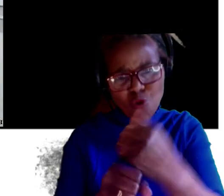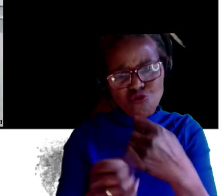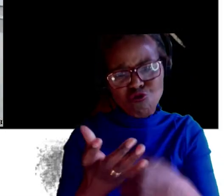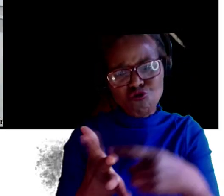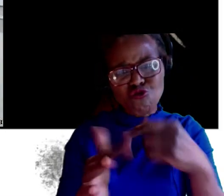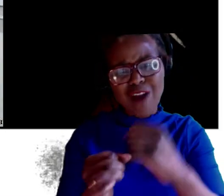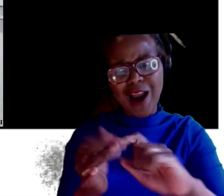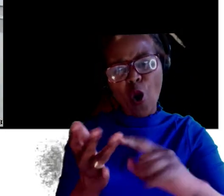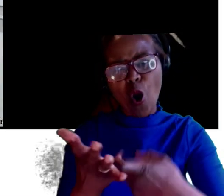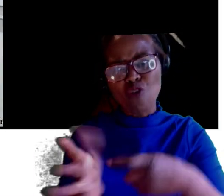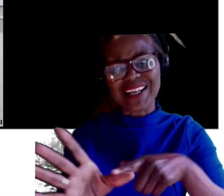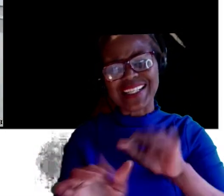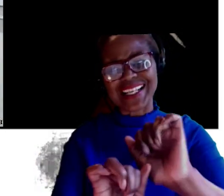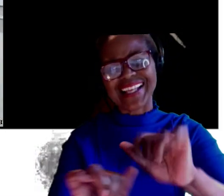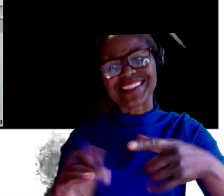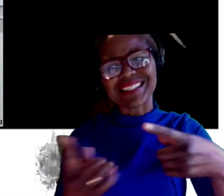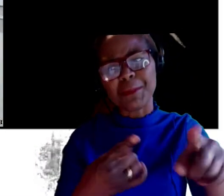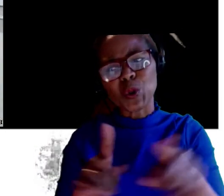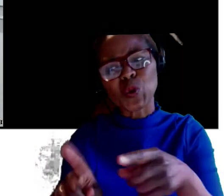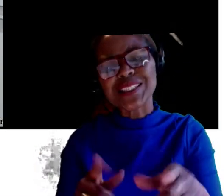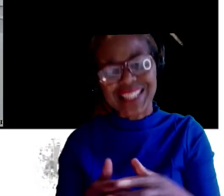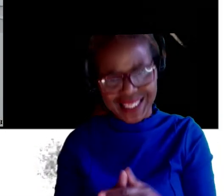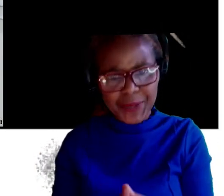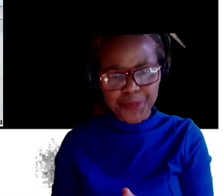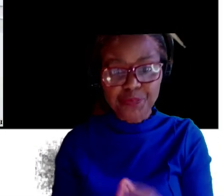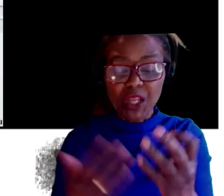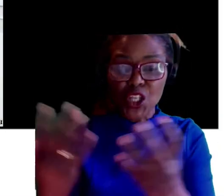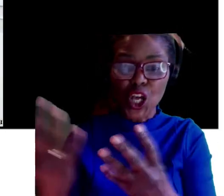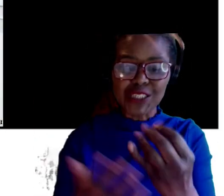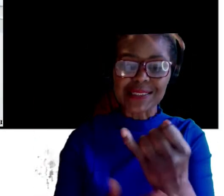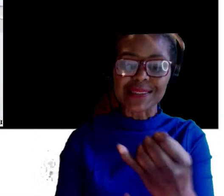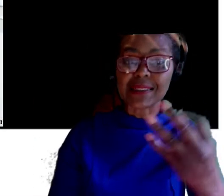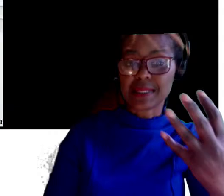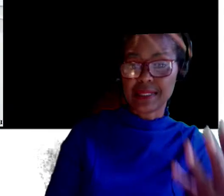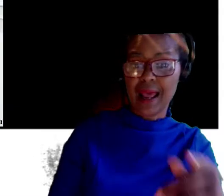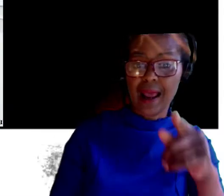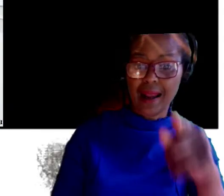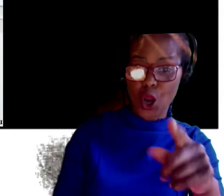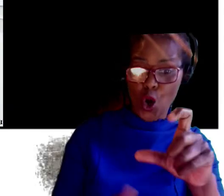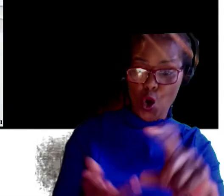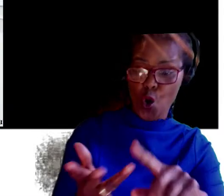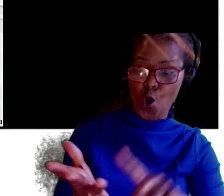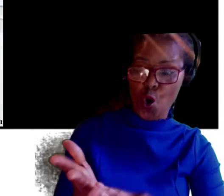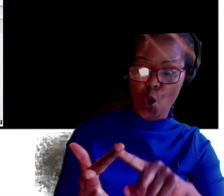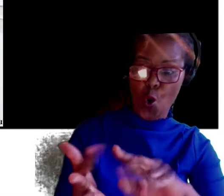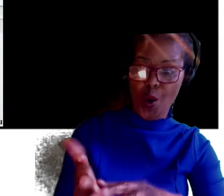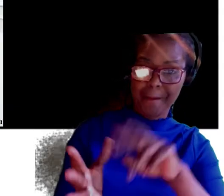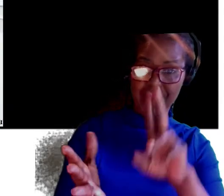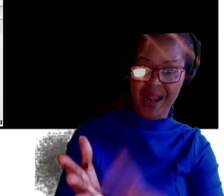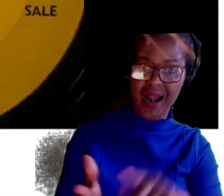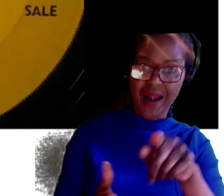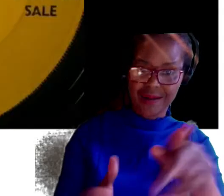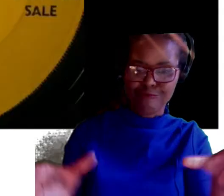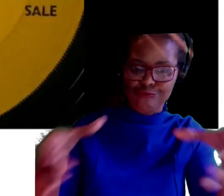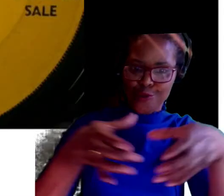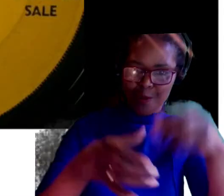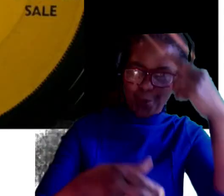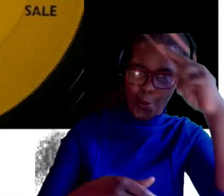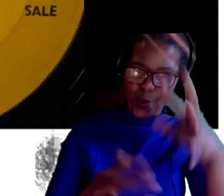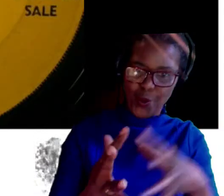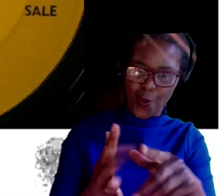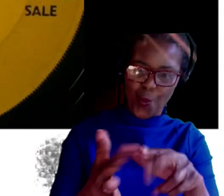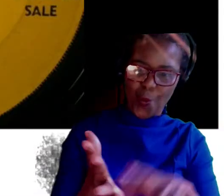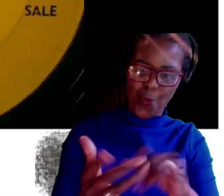In 1969, Coleman is the drummer in a group called the Winstons, and they record a tune called Amen